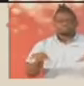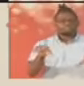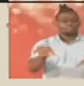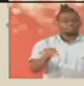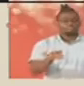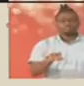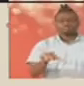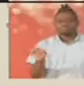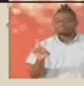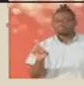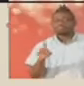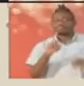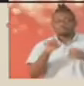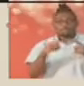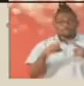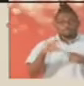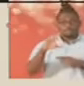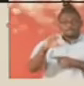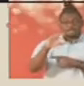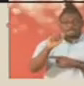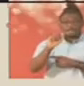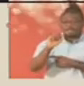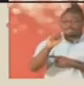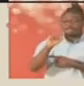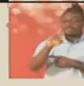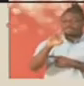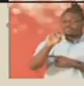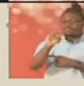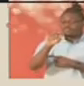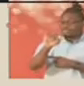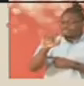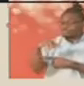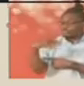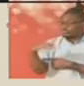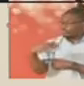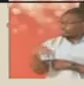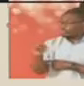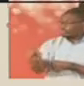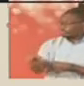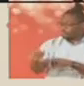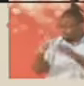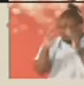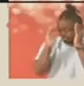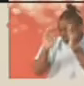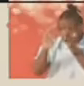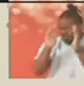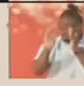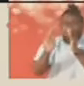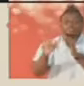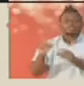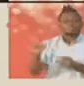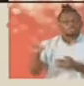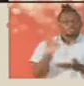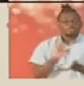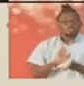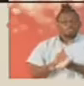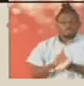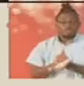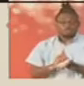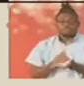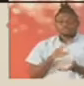County Caroni and get an update from Dr. St. Bernard on some of the COVID-19 trends that are